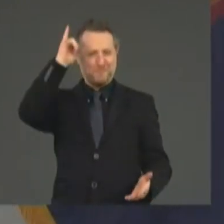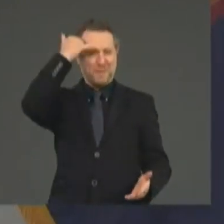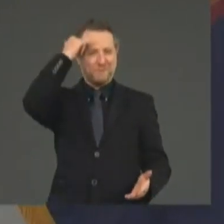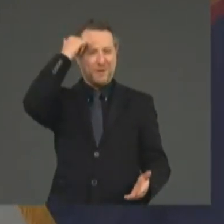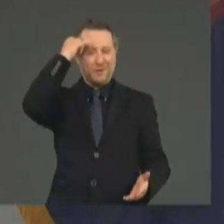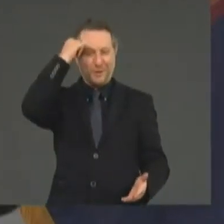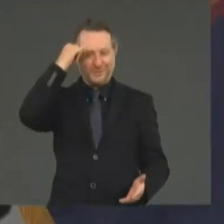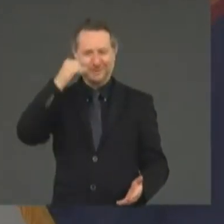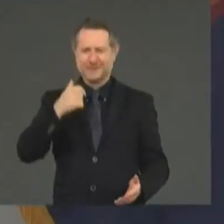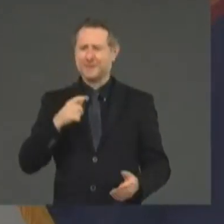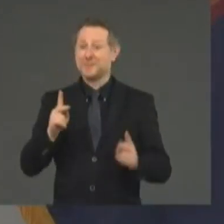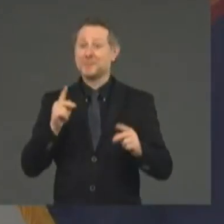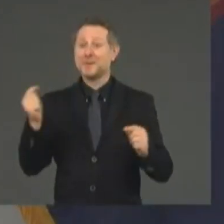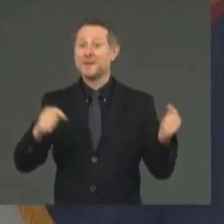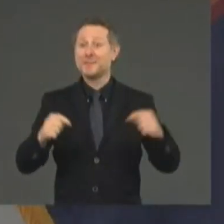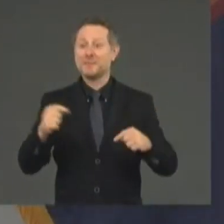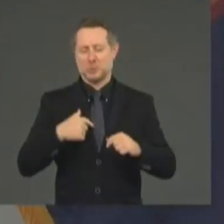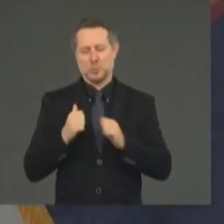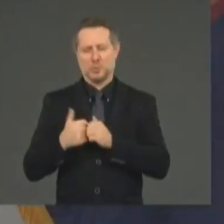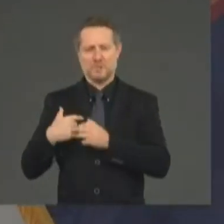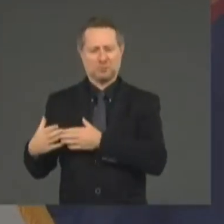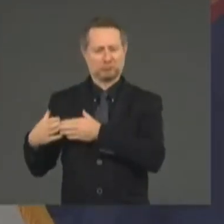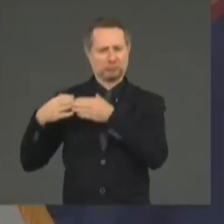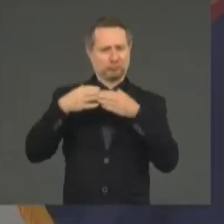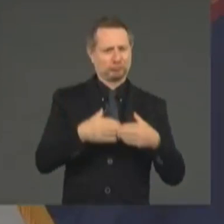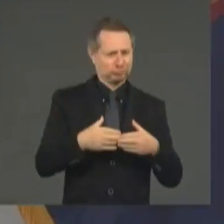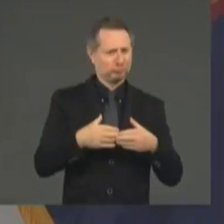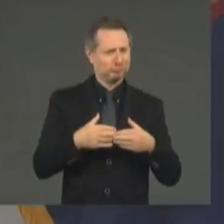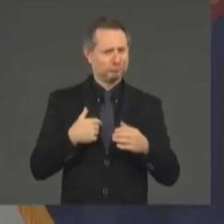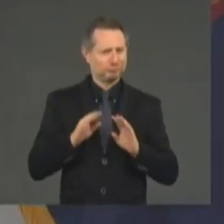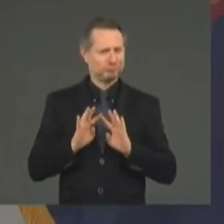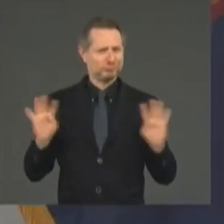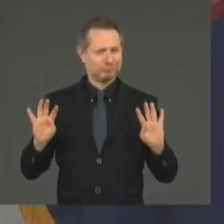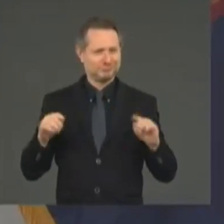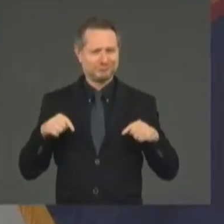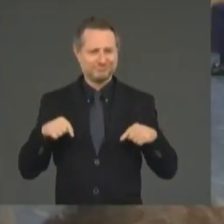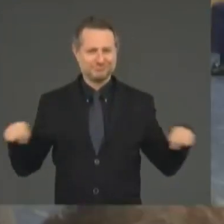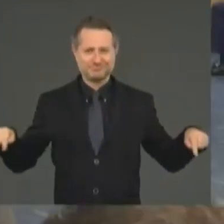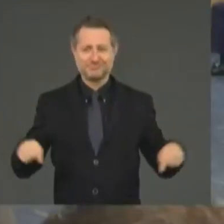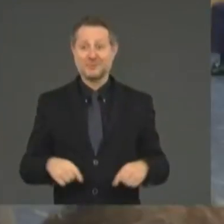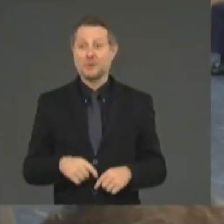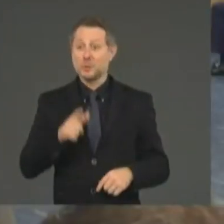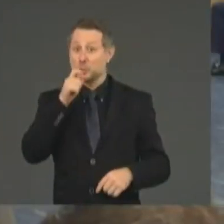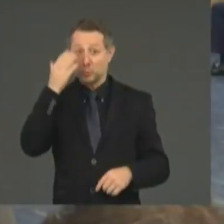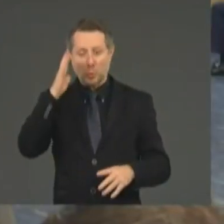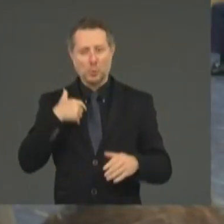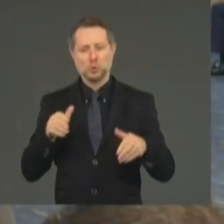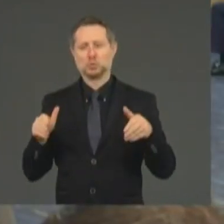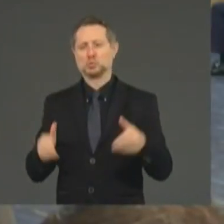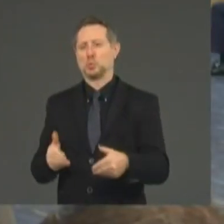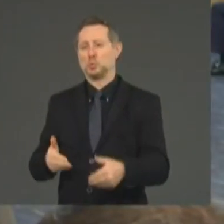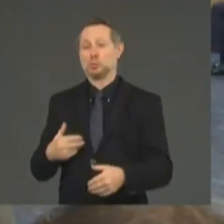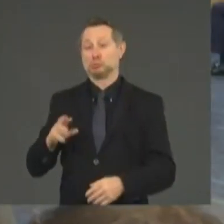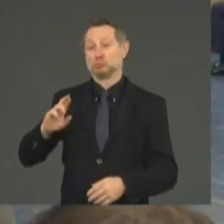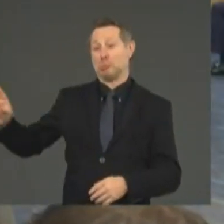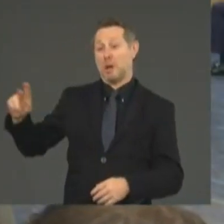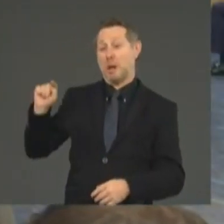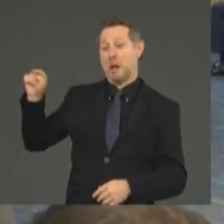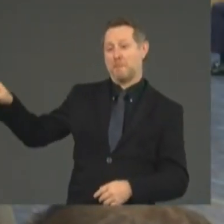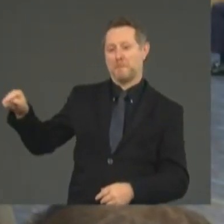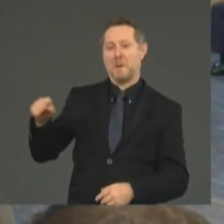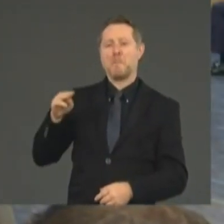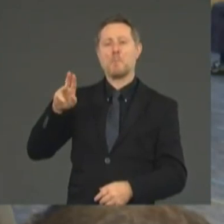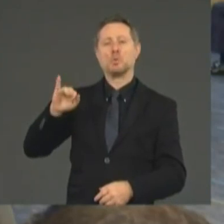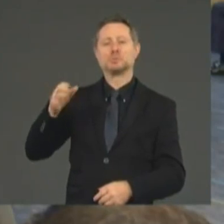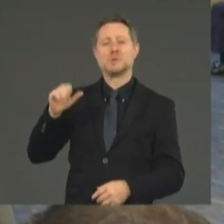case you have been living under a rock, to my far right, Robert Mejica, Budget Director for